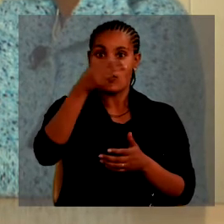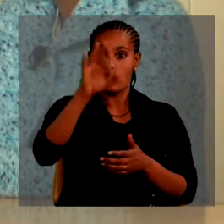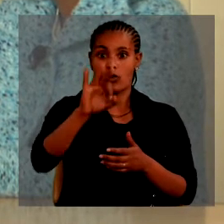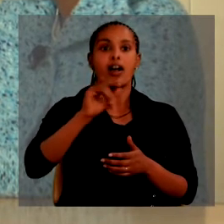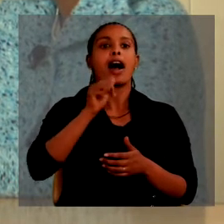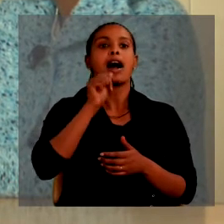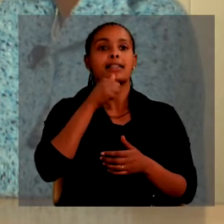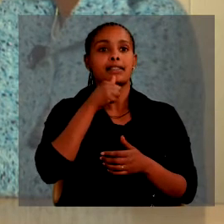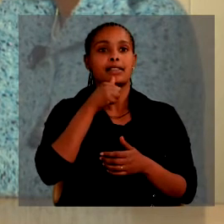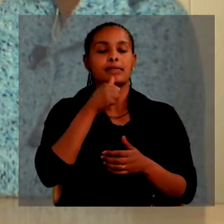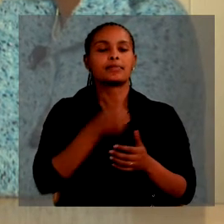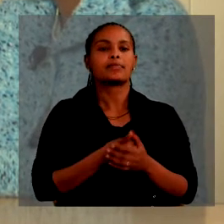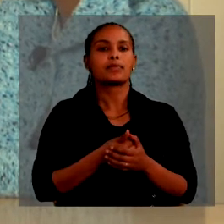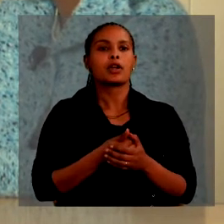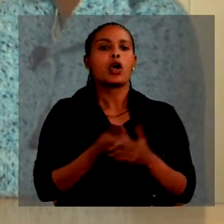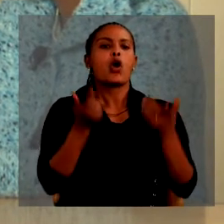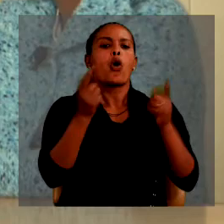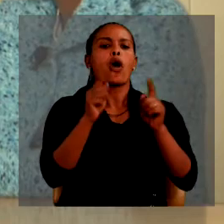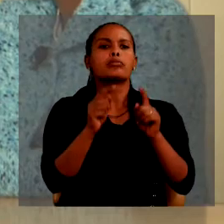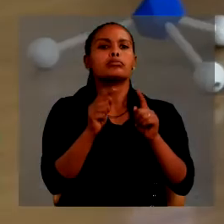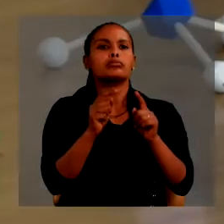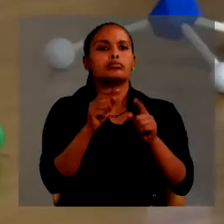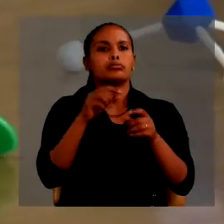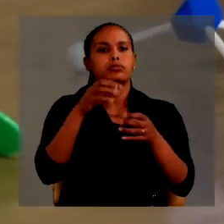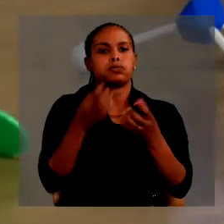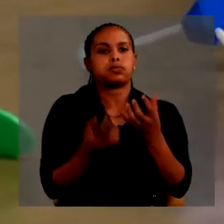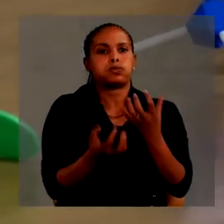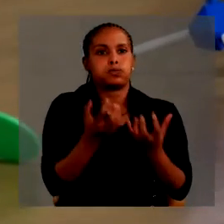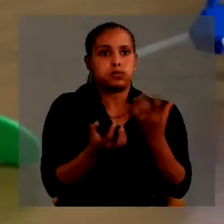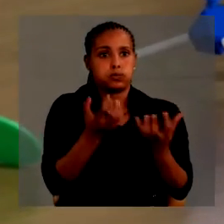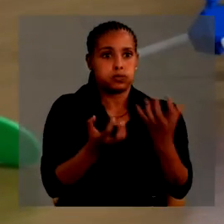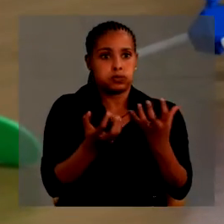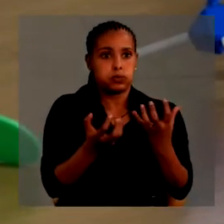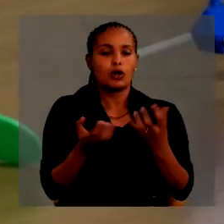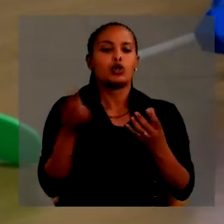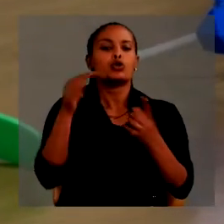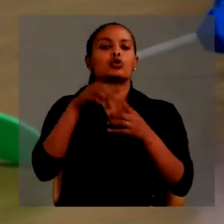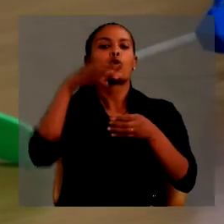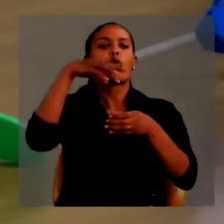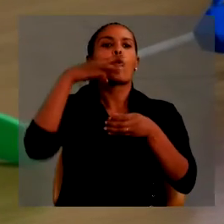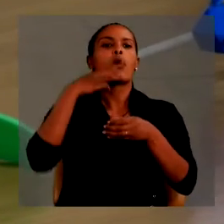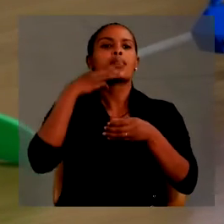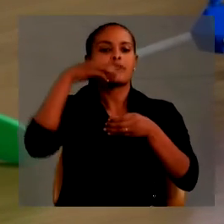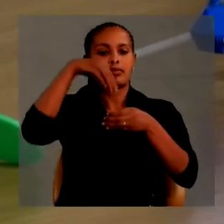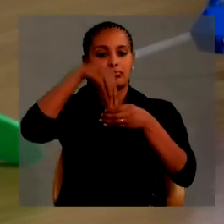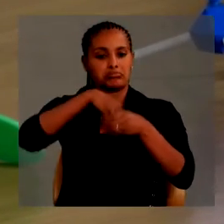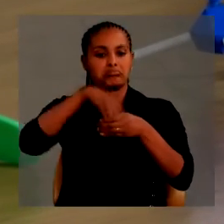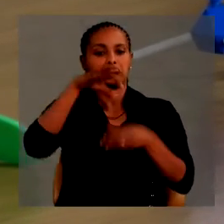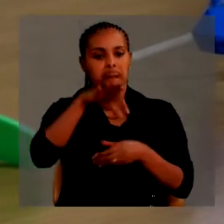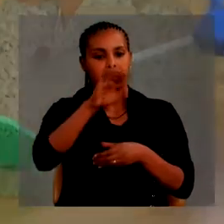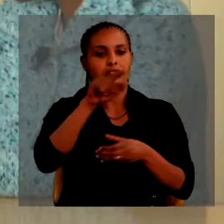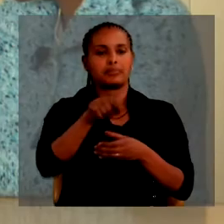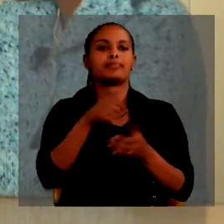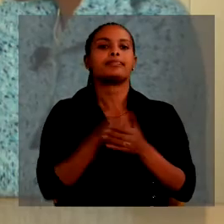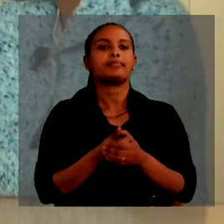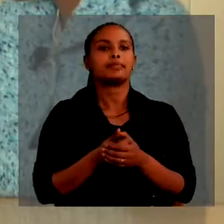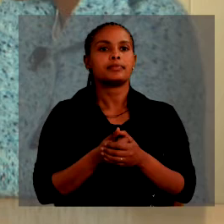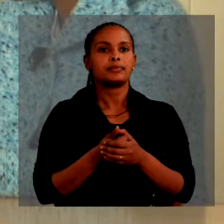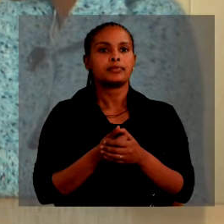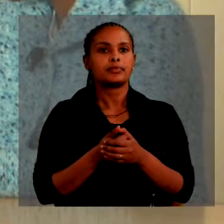Hydrofluoric acid is when you bubble hydrogen fluoride gas into water. That's what you get.